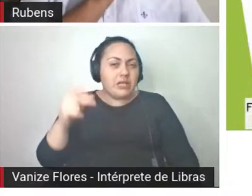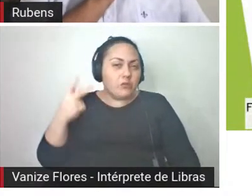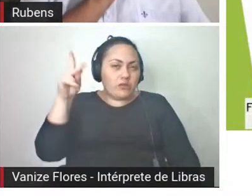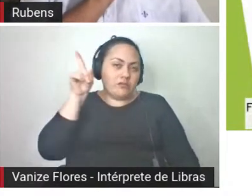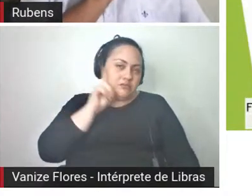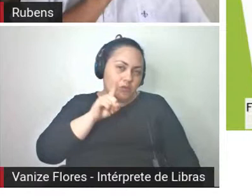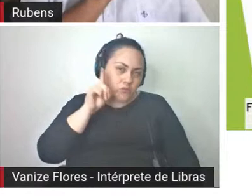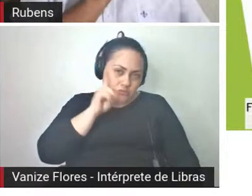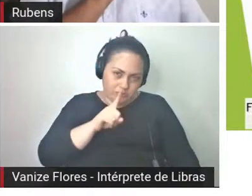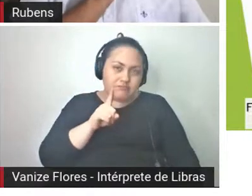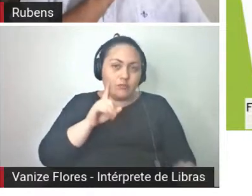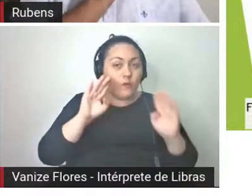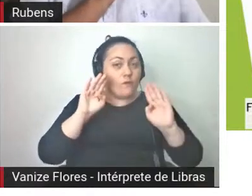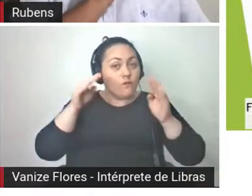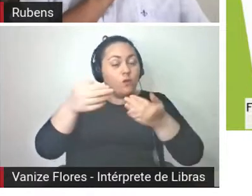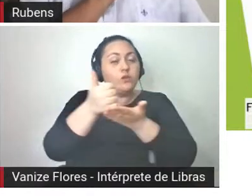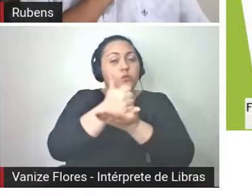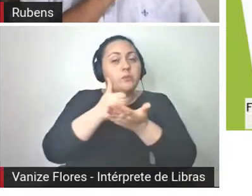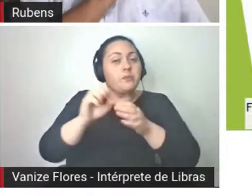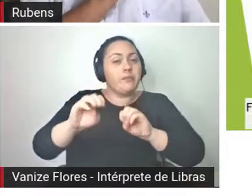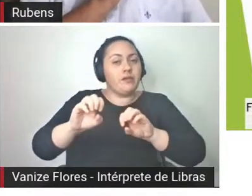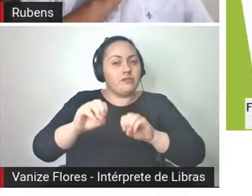Unidos para a educação básica.